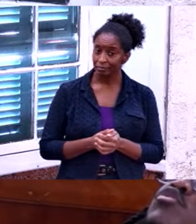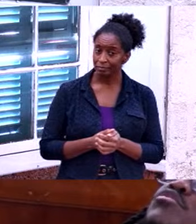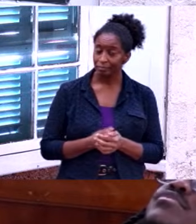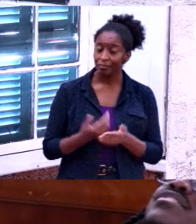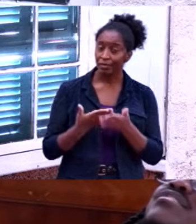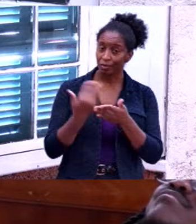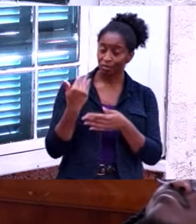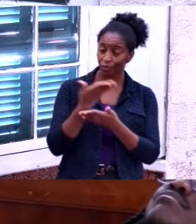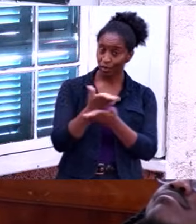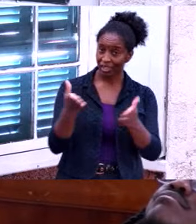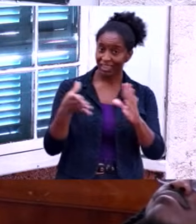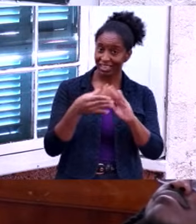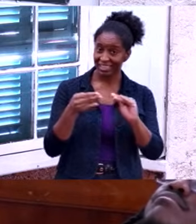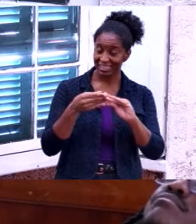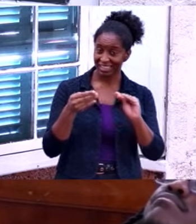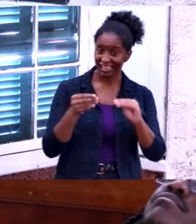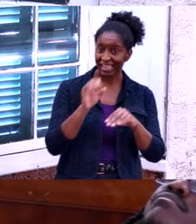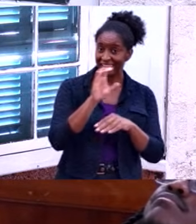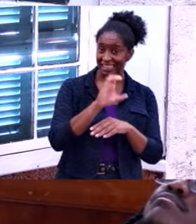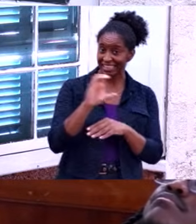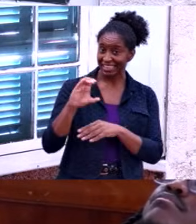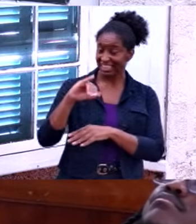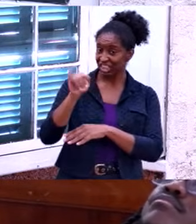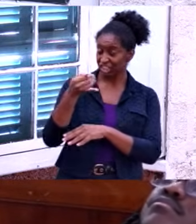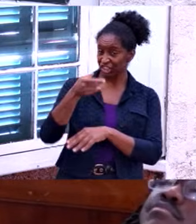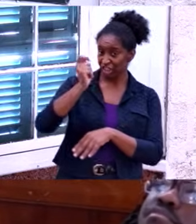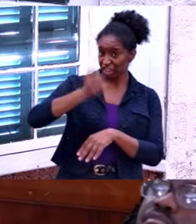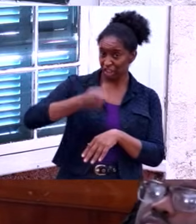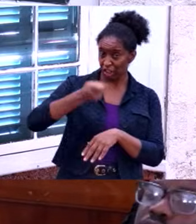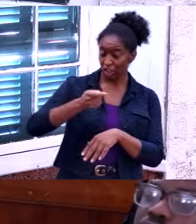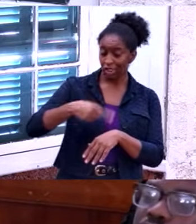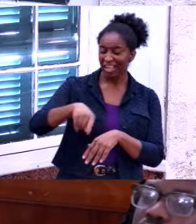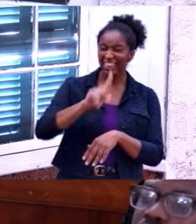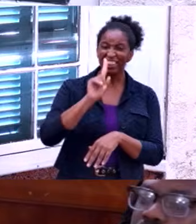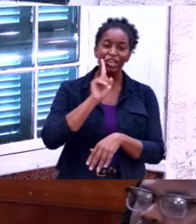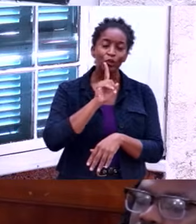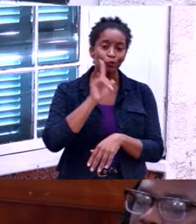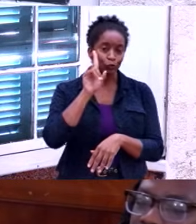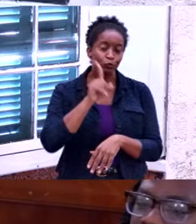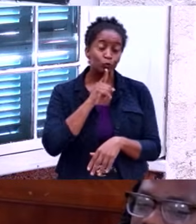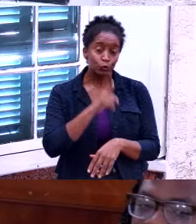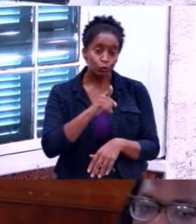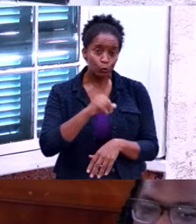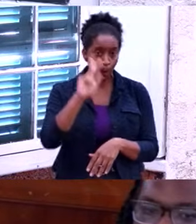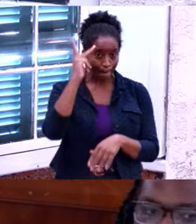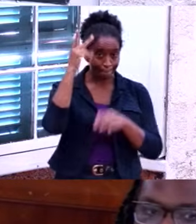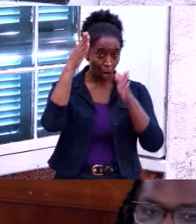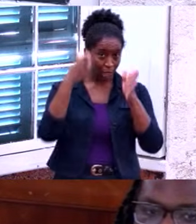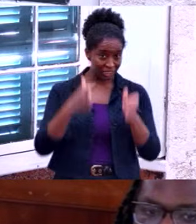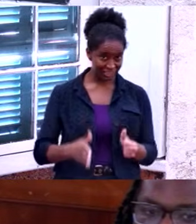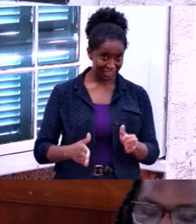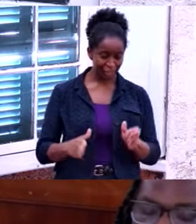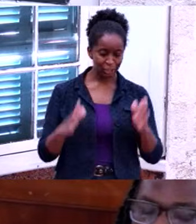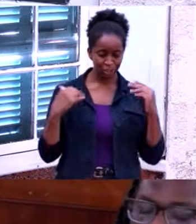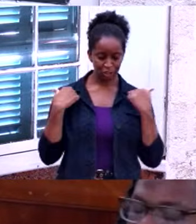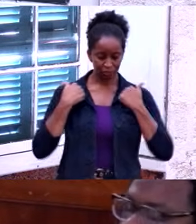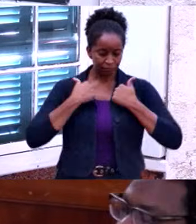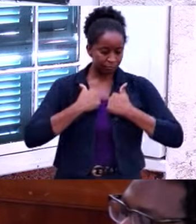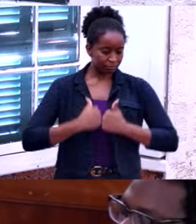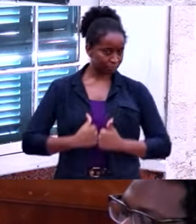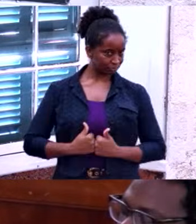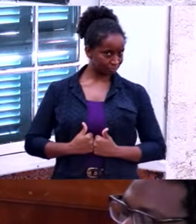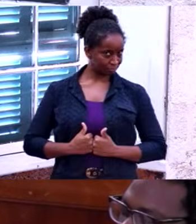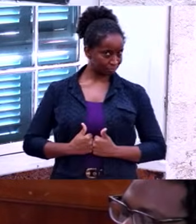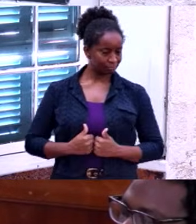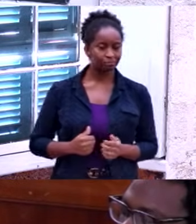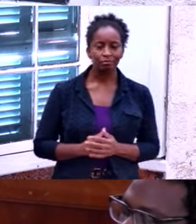robes. So I want to know if in this Republican constitution that they contemplate, that they're calling